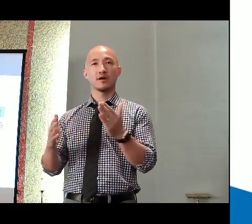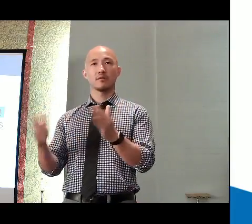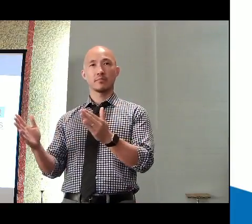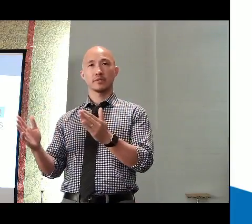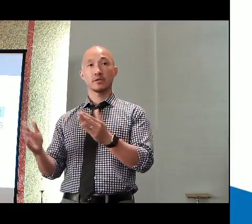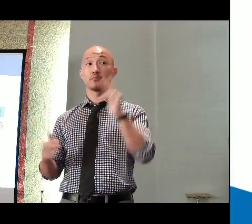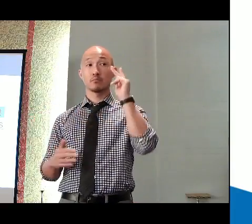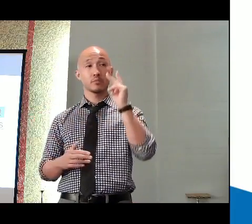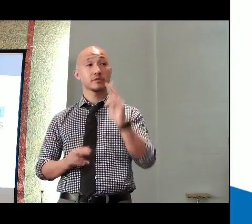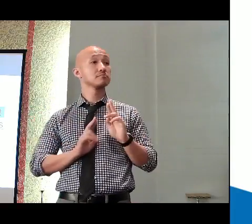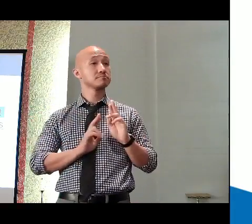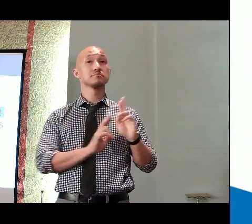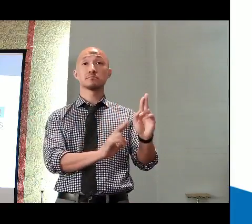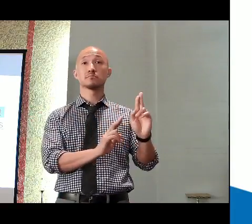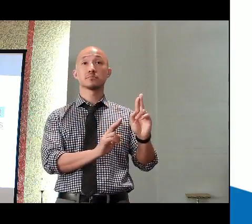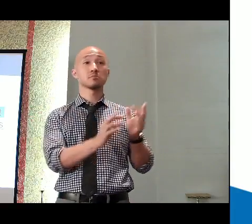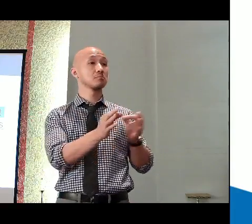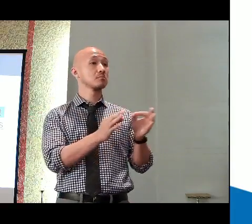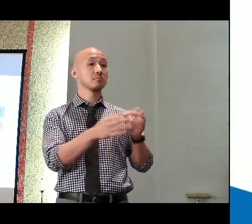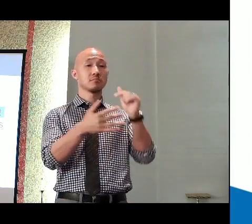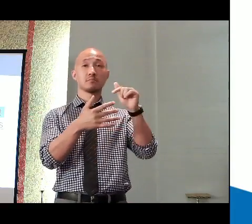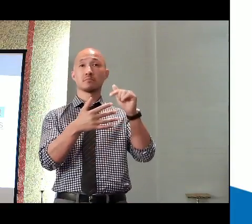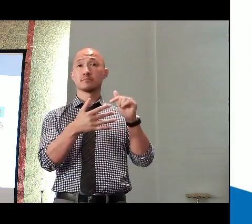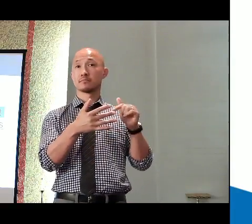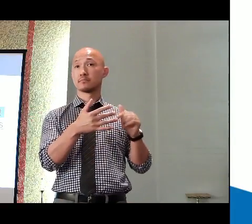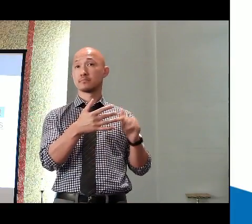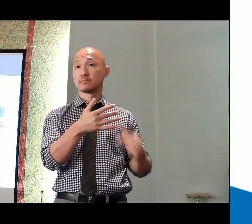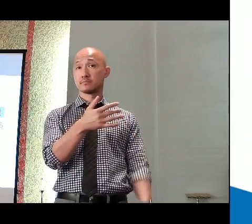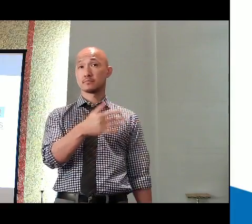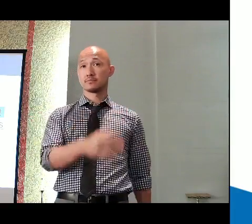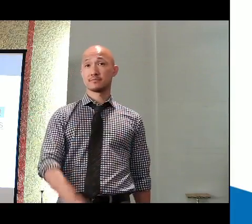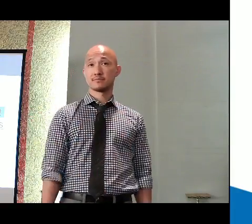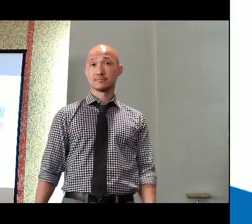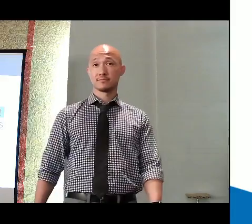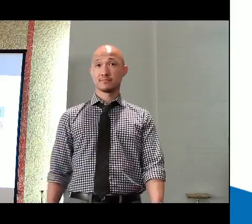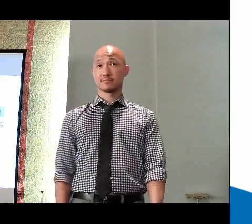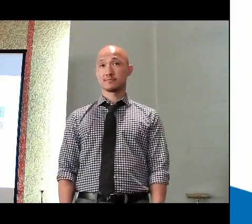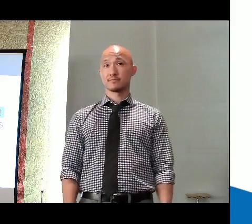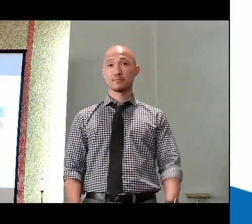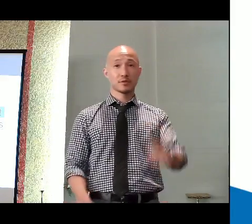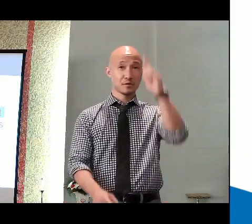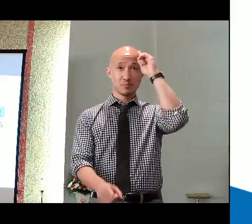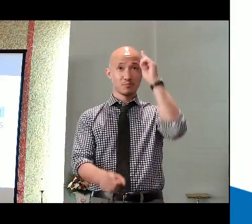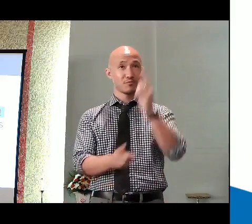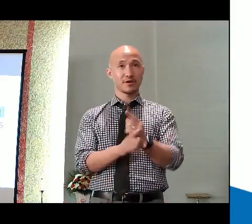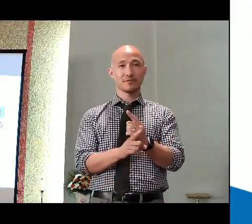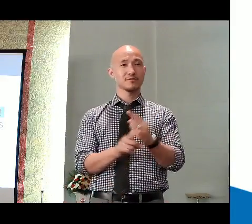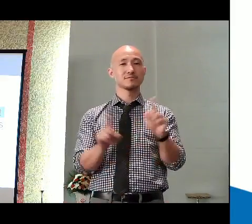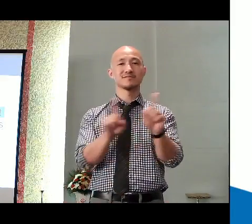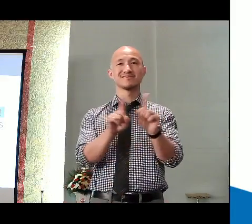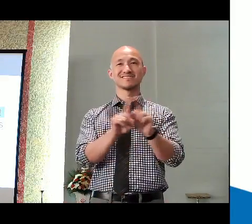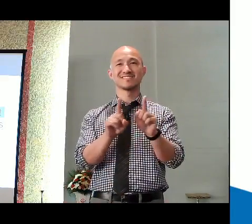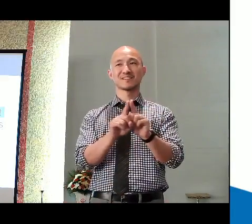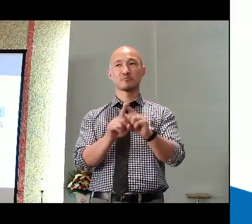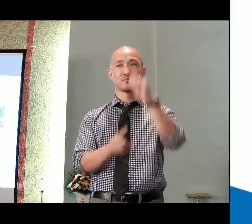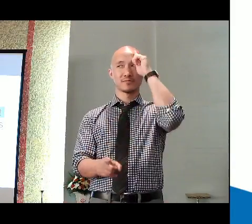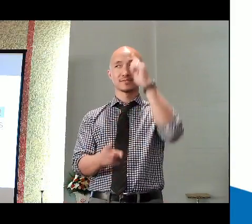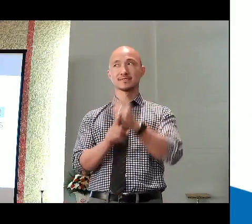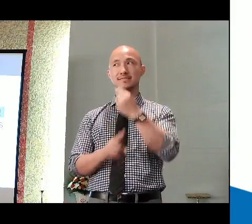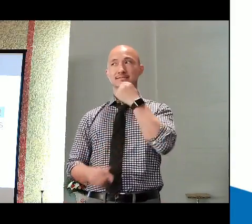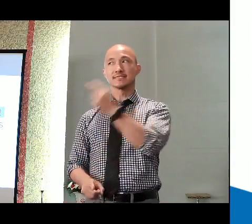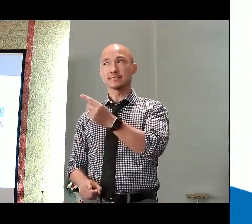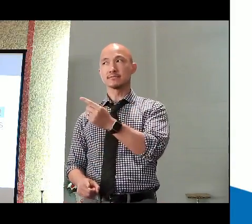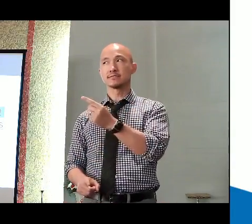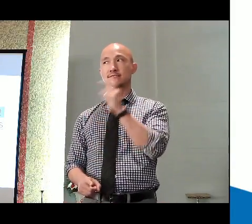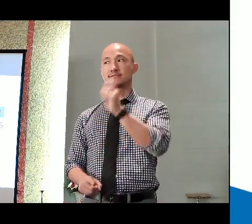respected him for that. His mind was where it needed to be. And her brother as well. He took me to the side and he threatened me. He says,